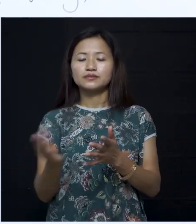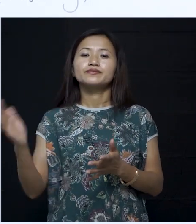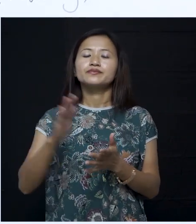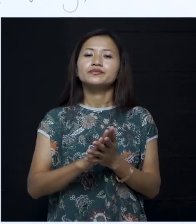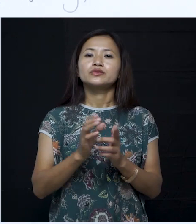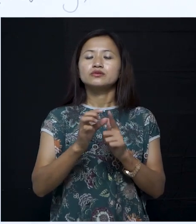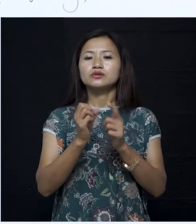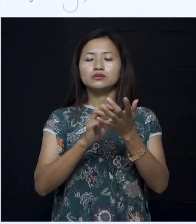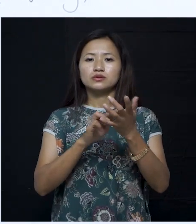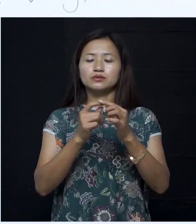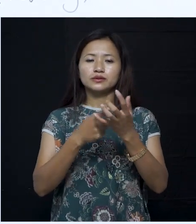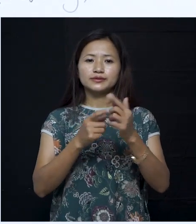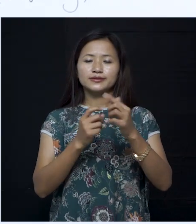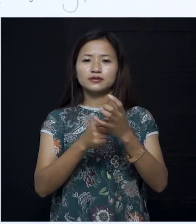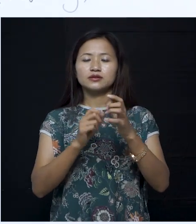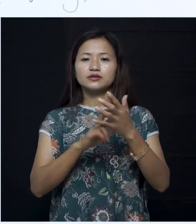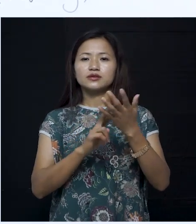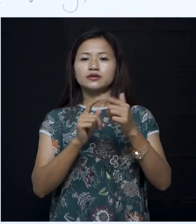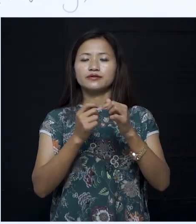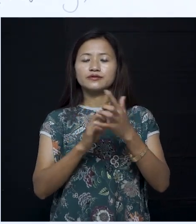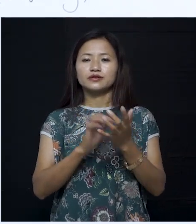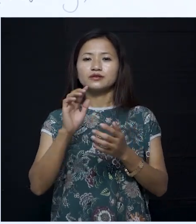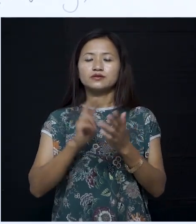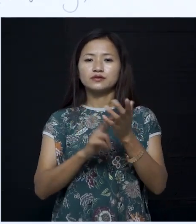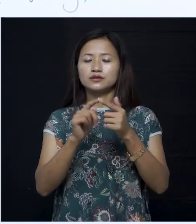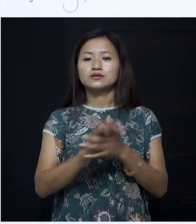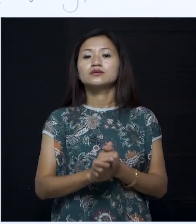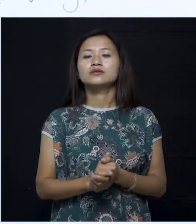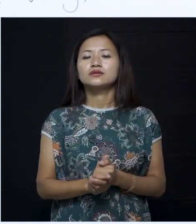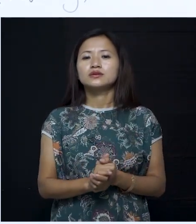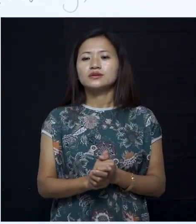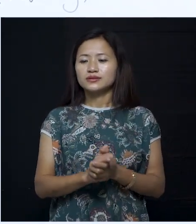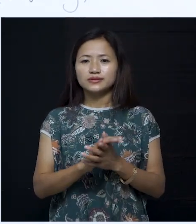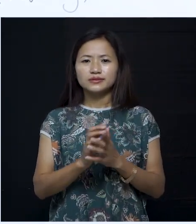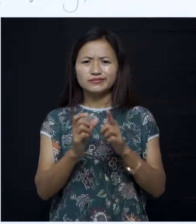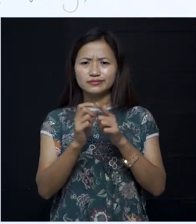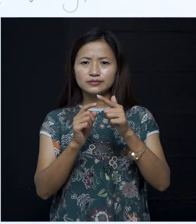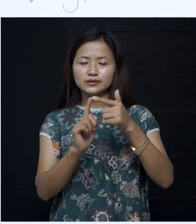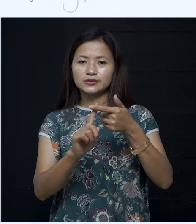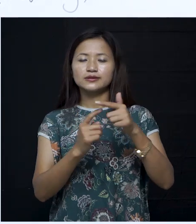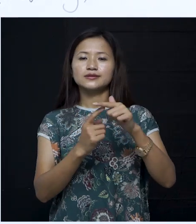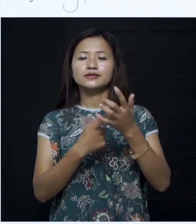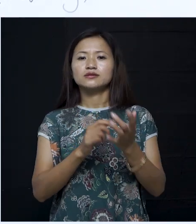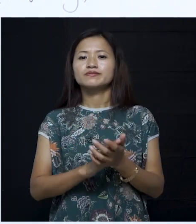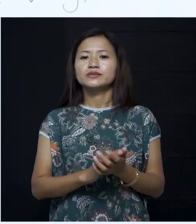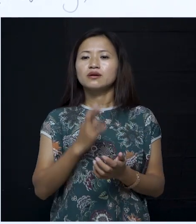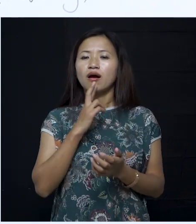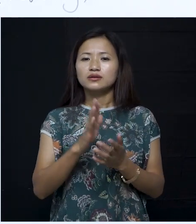In our first class, I'm sure some of you will remember, I mentioned that demonstrative determiners are pointing words,